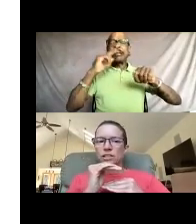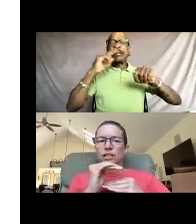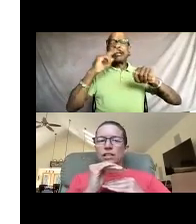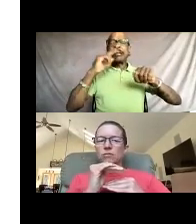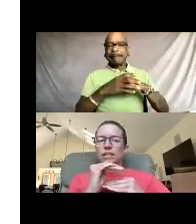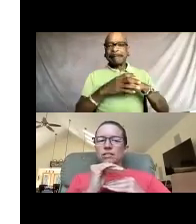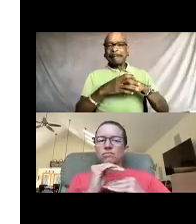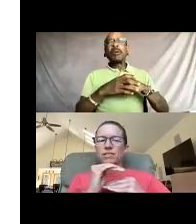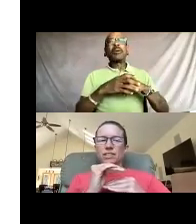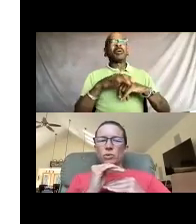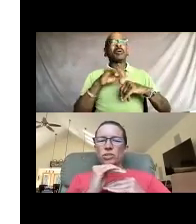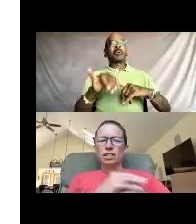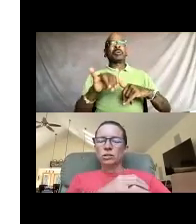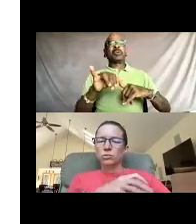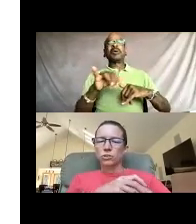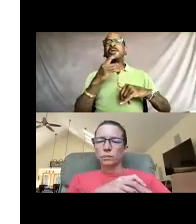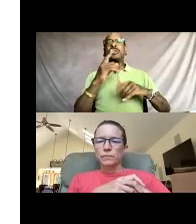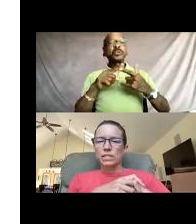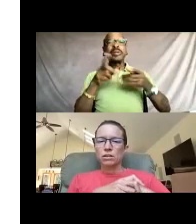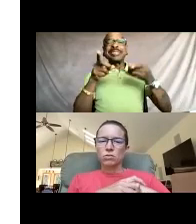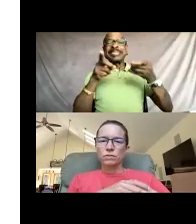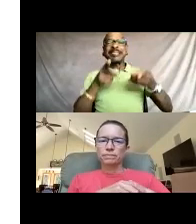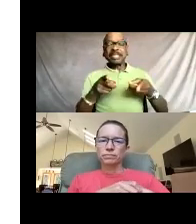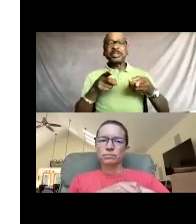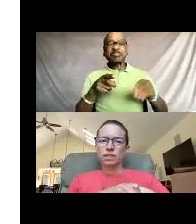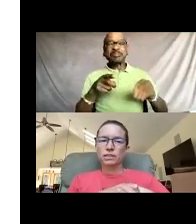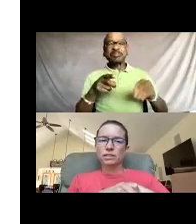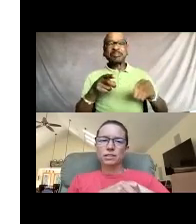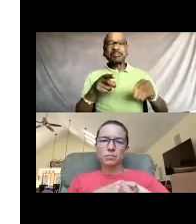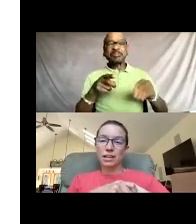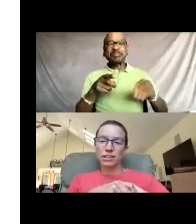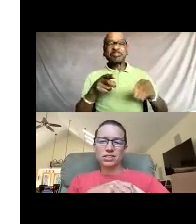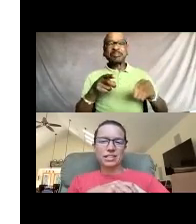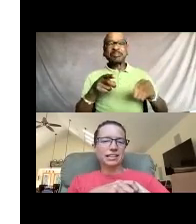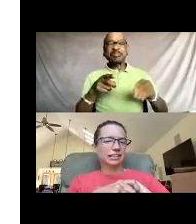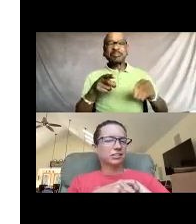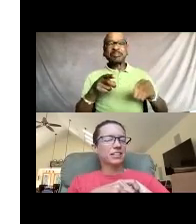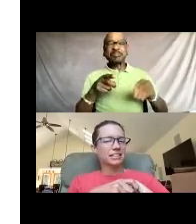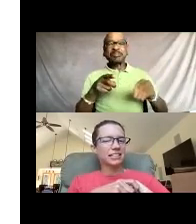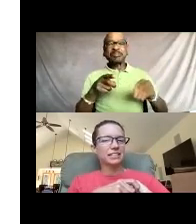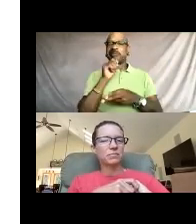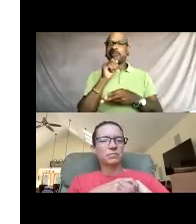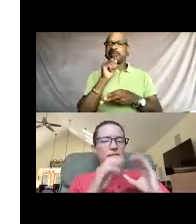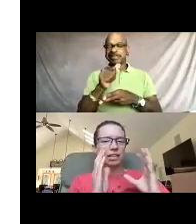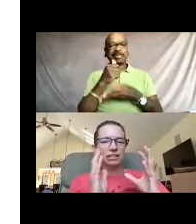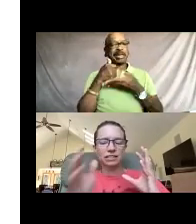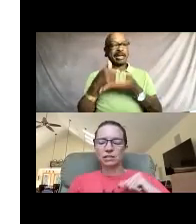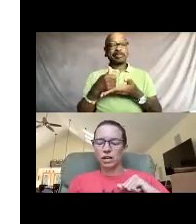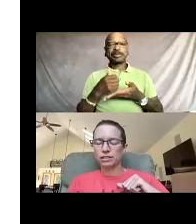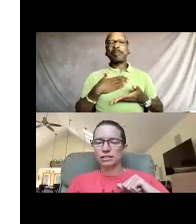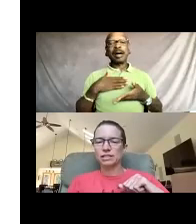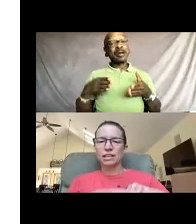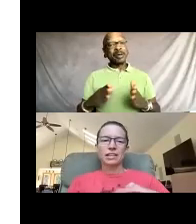definition in a way that's almost unhelpful. So this is my way of saying, like, you're not going to get some nice,